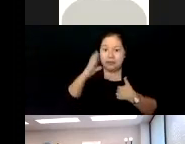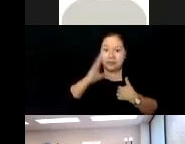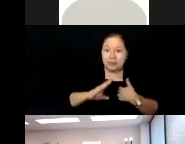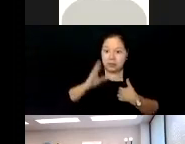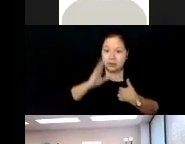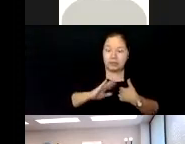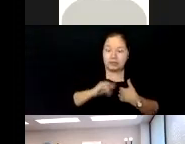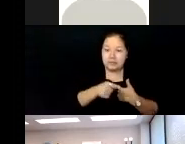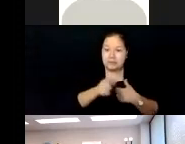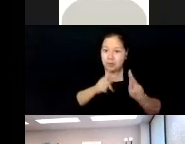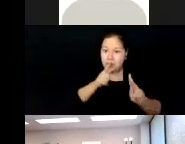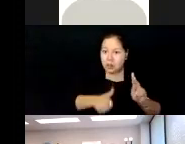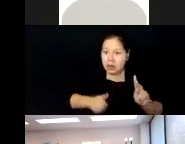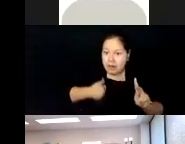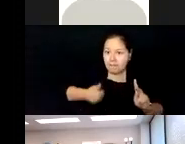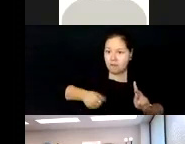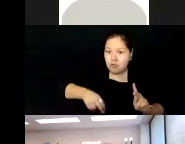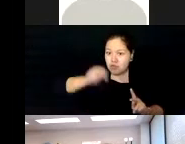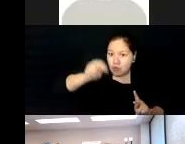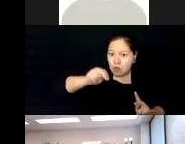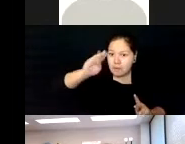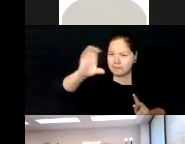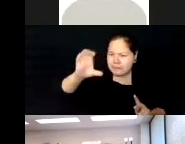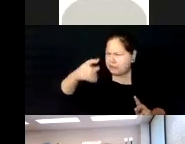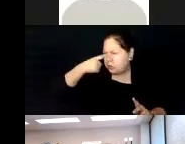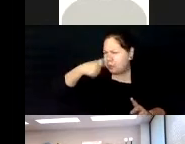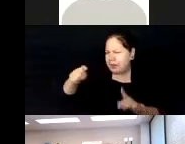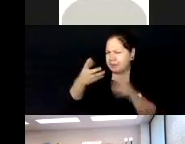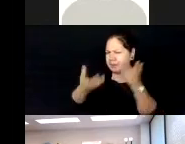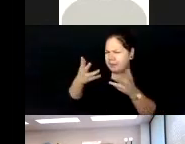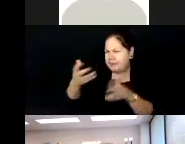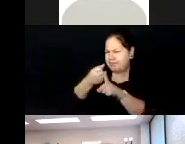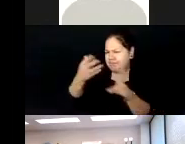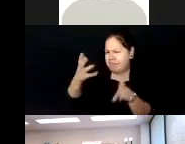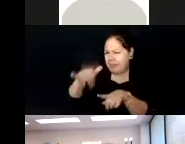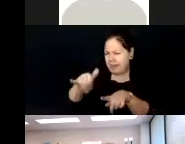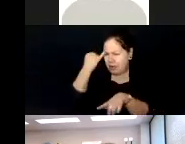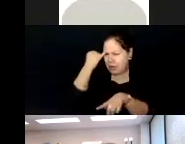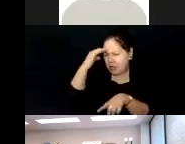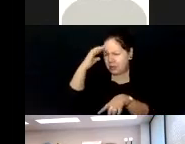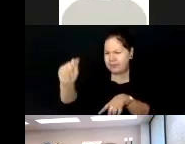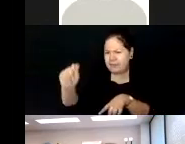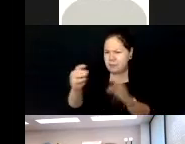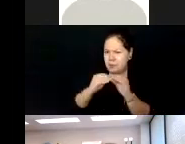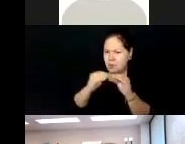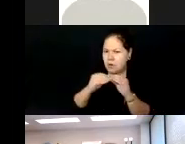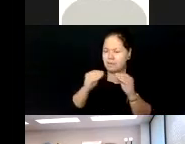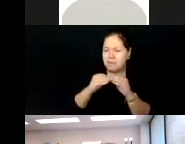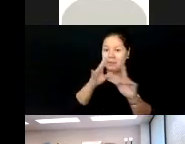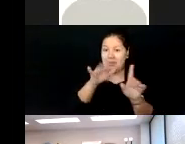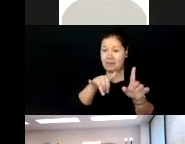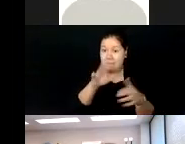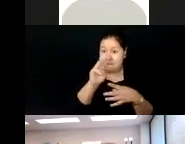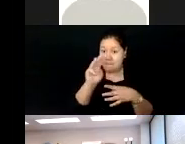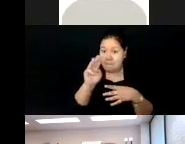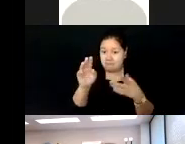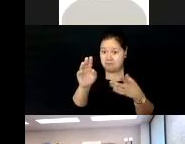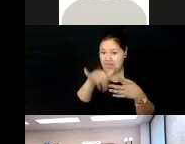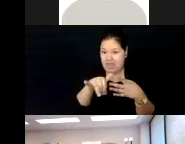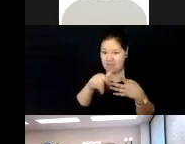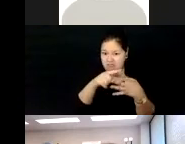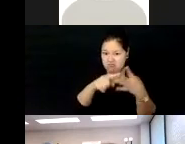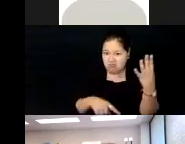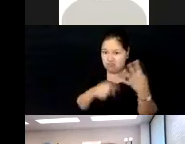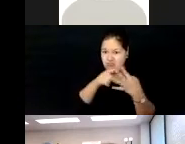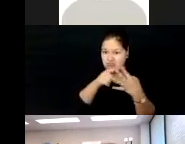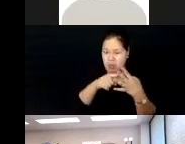in the North, and I was wondering if you could speak a little bit more to that. So in that module, when folks are